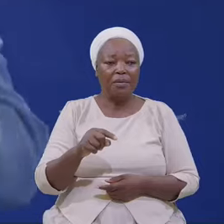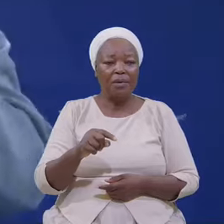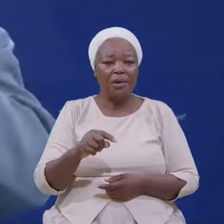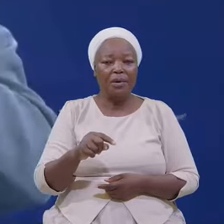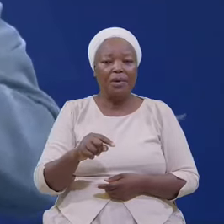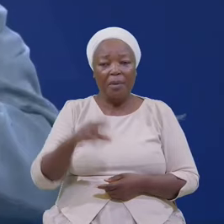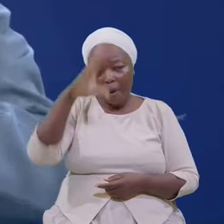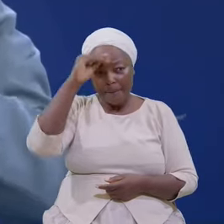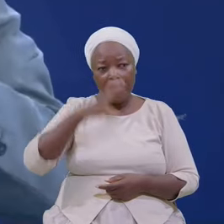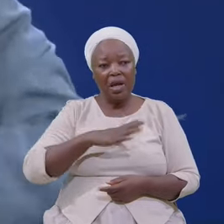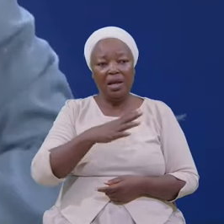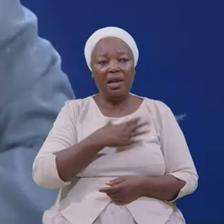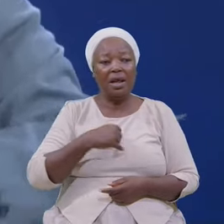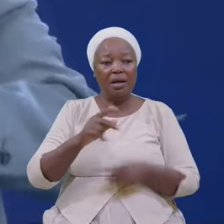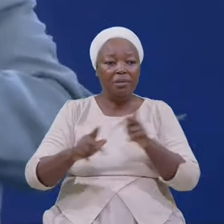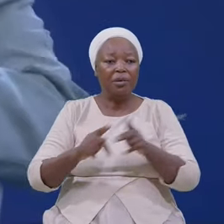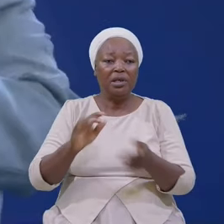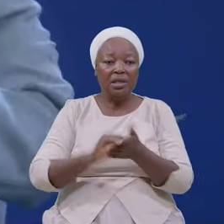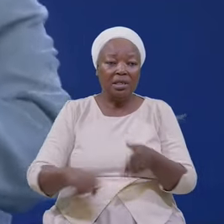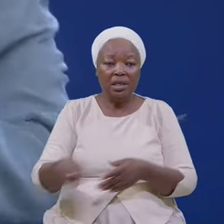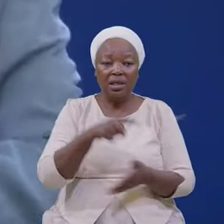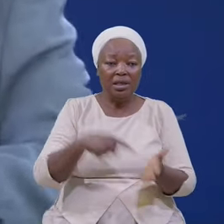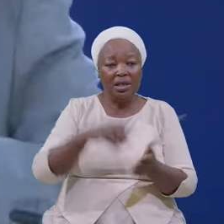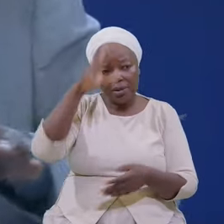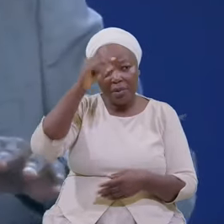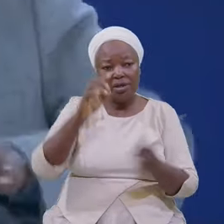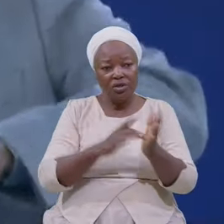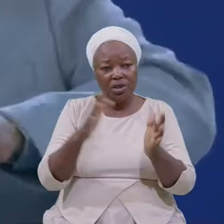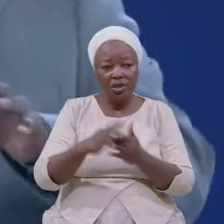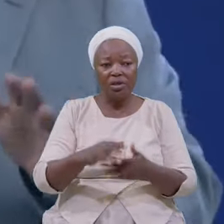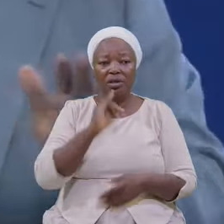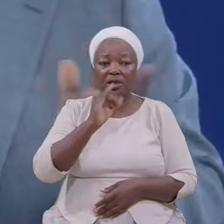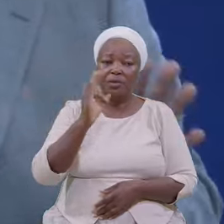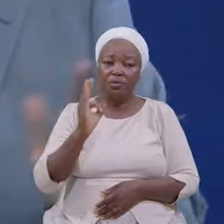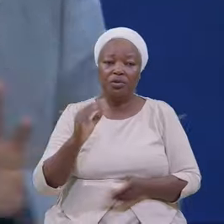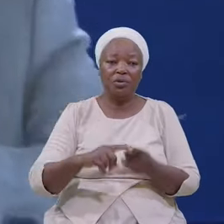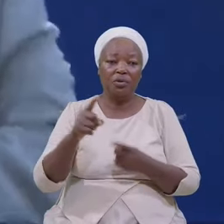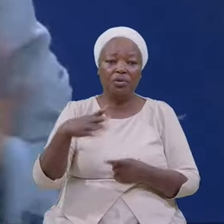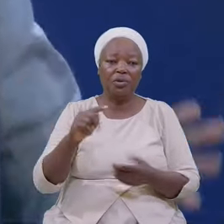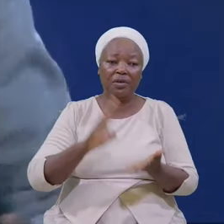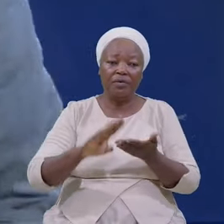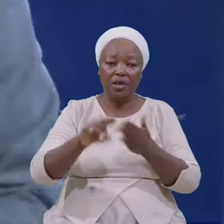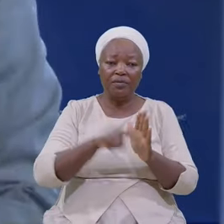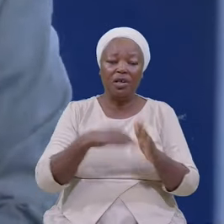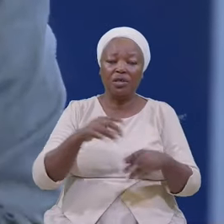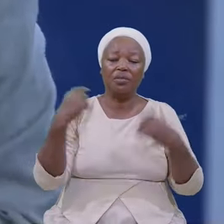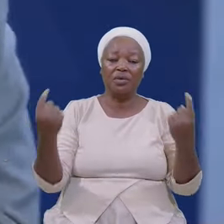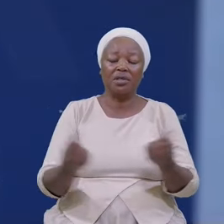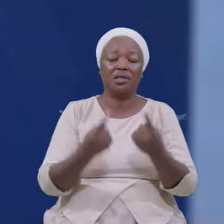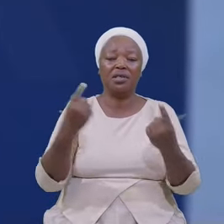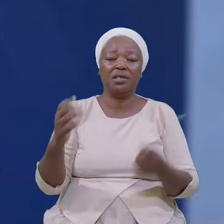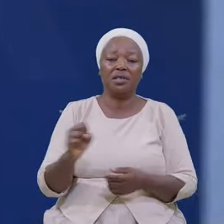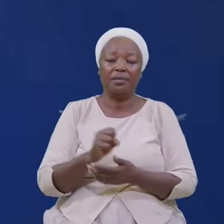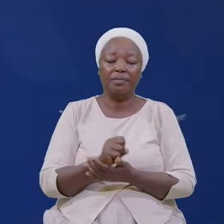that this man Jesus is preached unto you the forgiveness of sins." Sachez